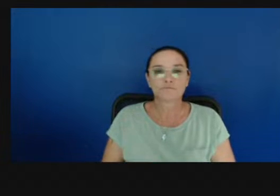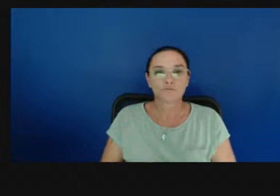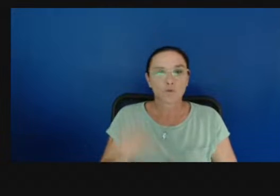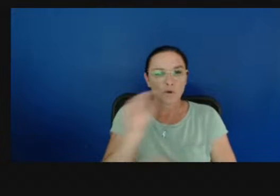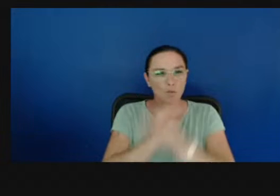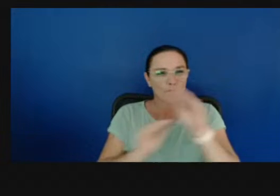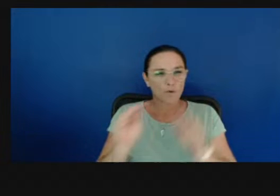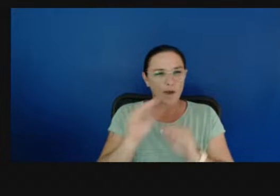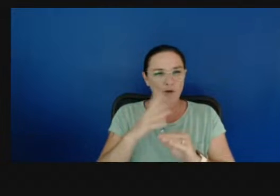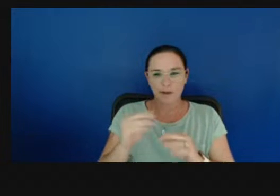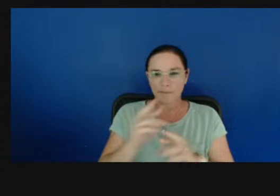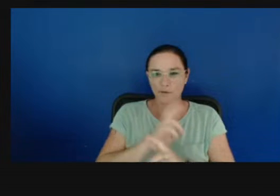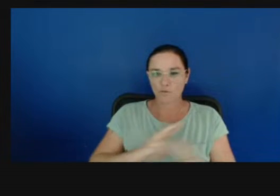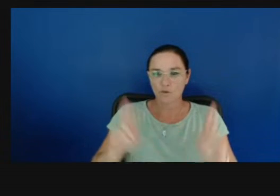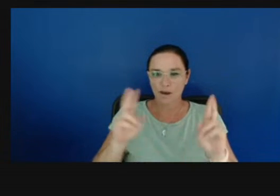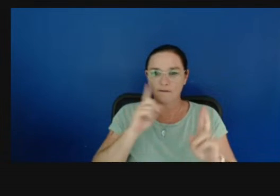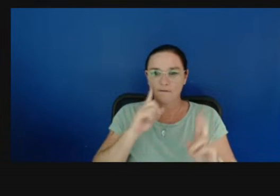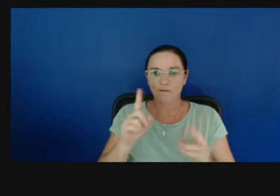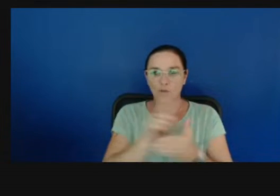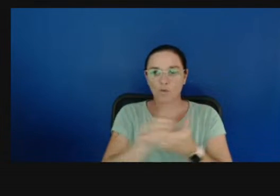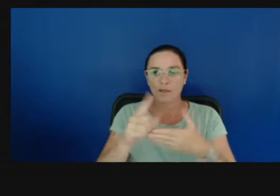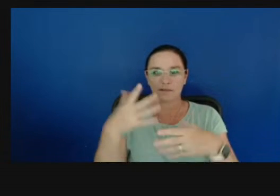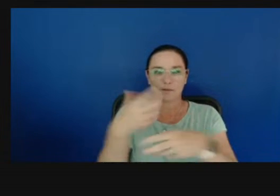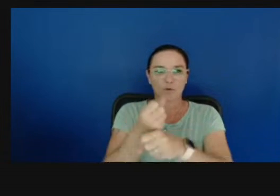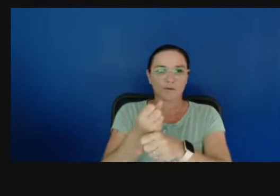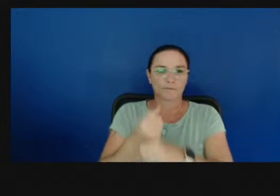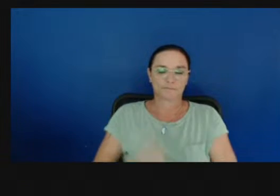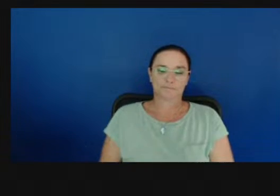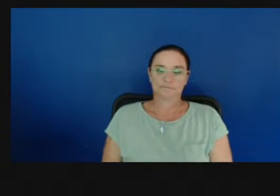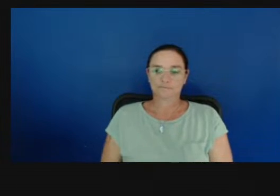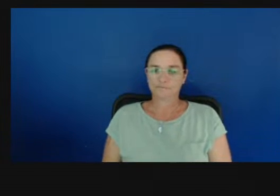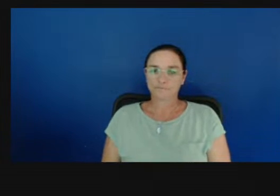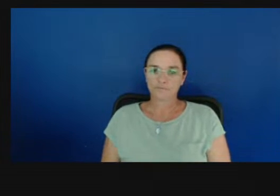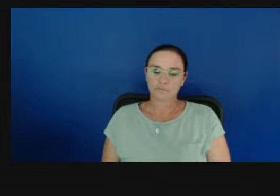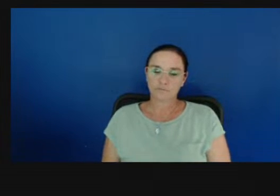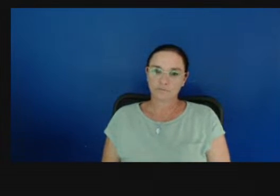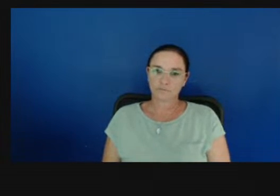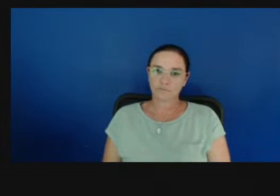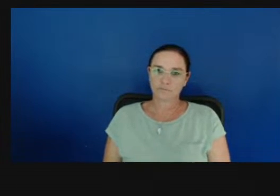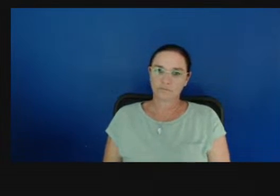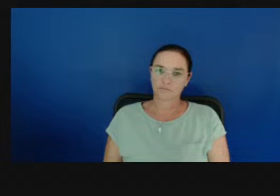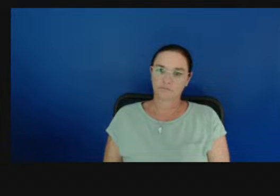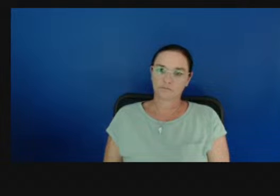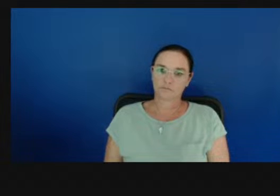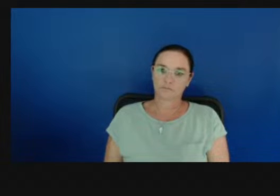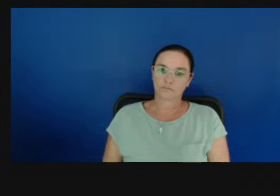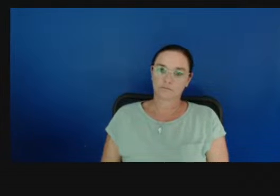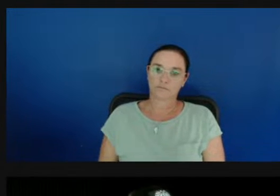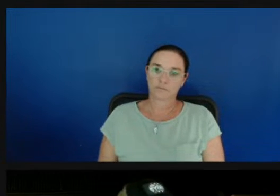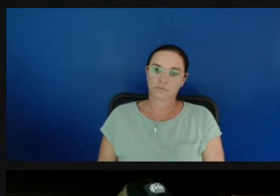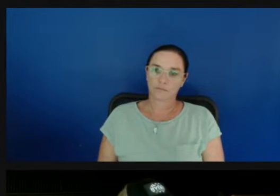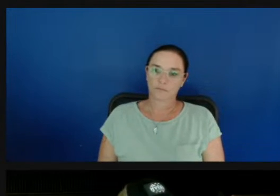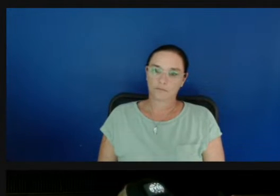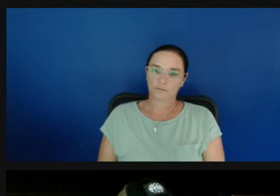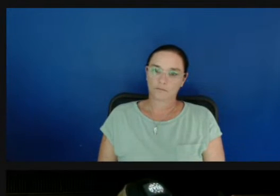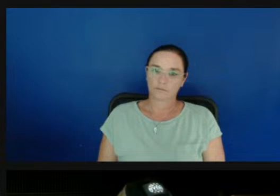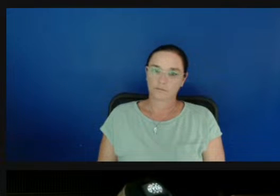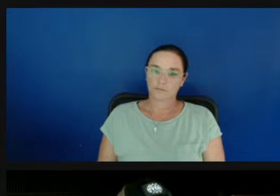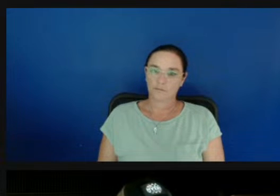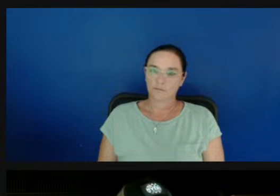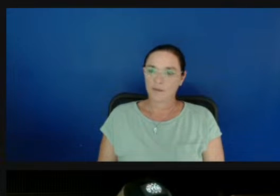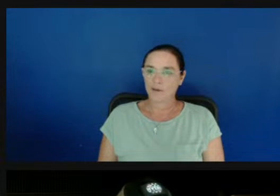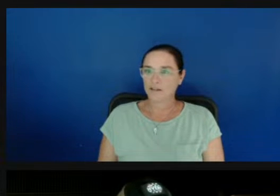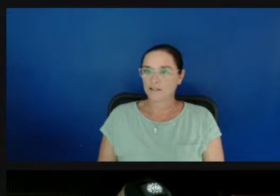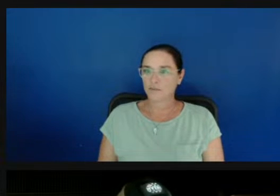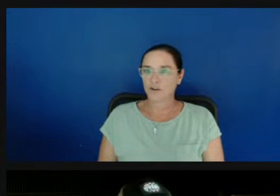and get ready for our weekly summary. So, all right, that goes there, and this goes here, and